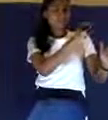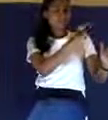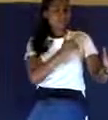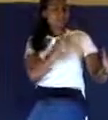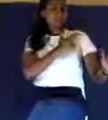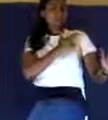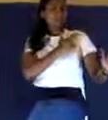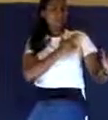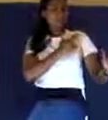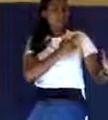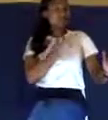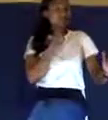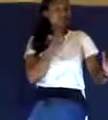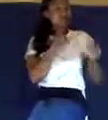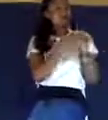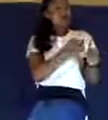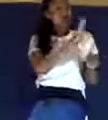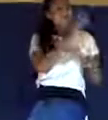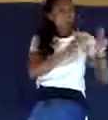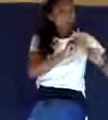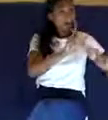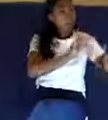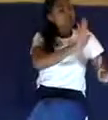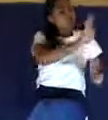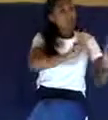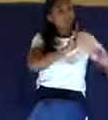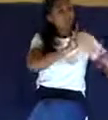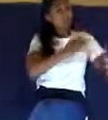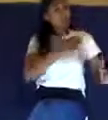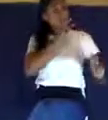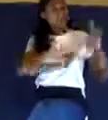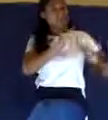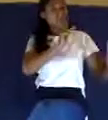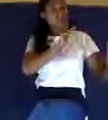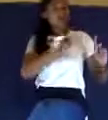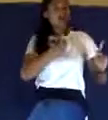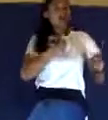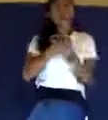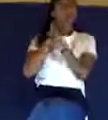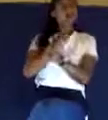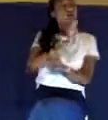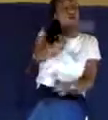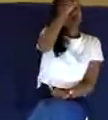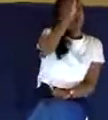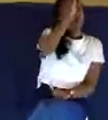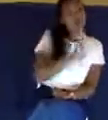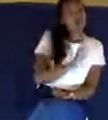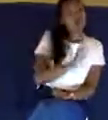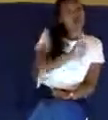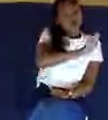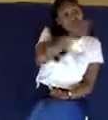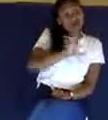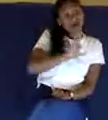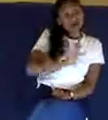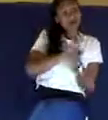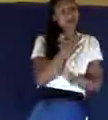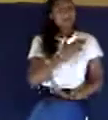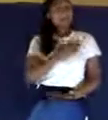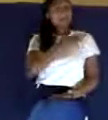Your people will be my people. She confesses allegiance to Israel's God. Your God will be my